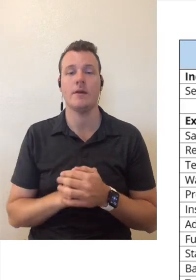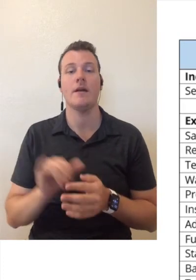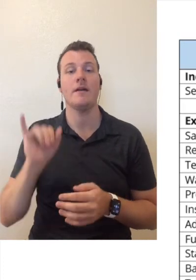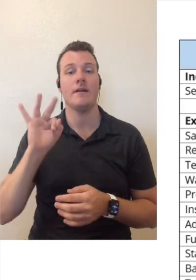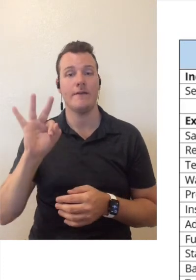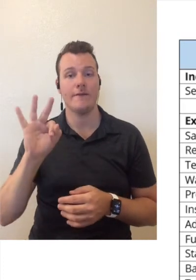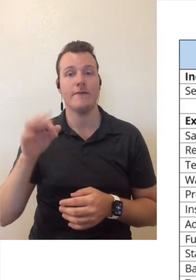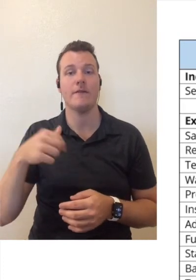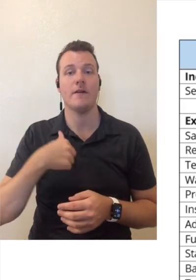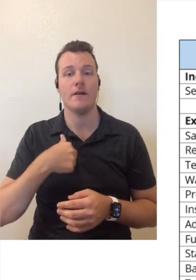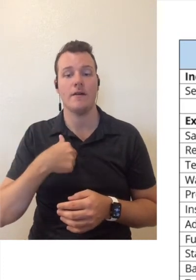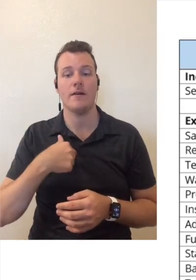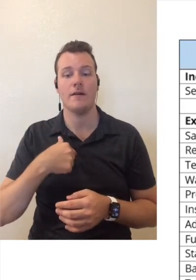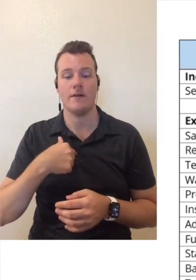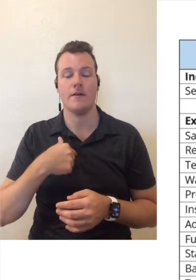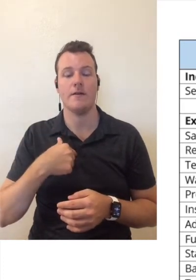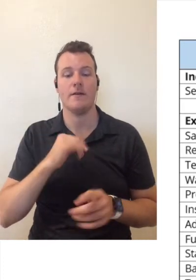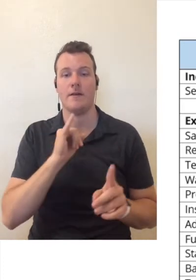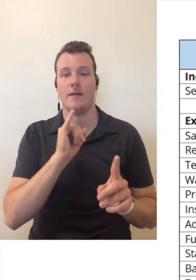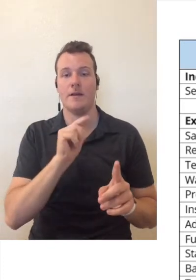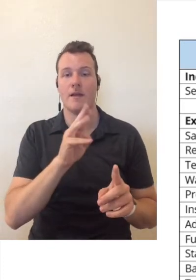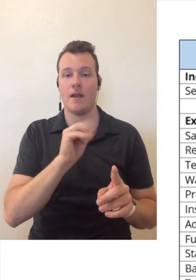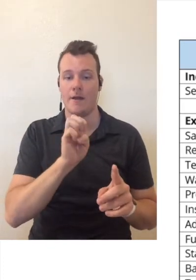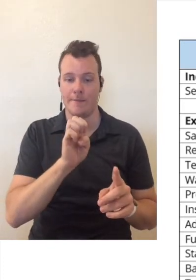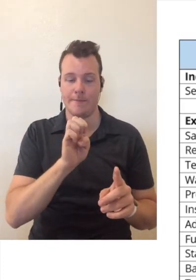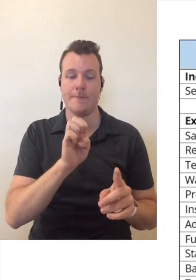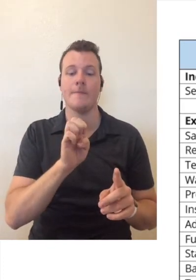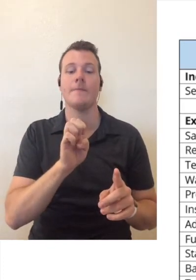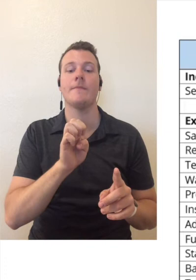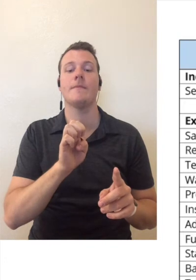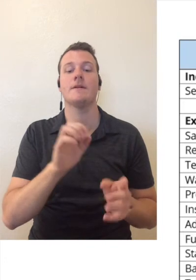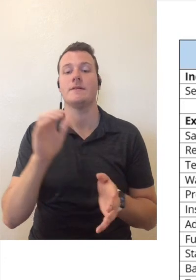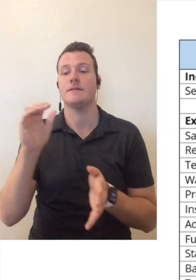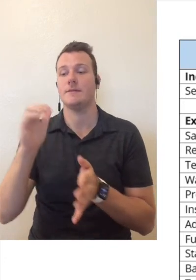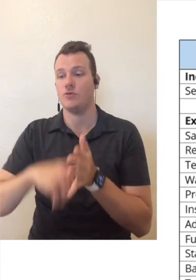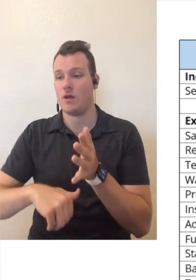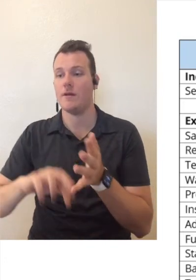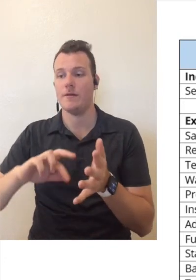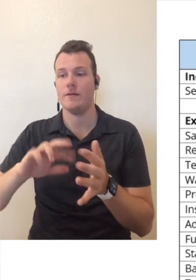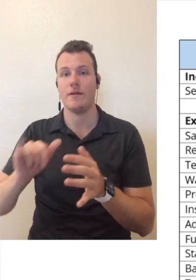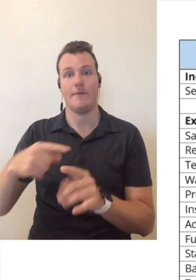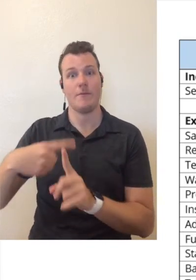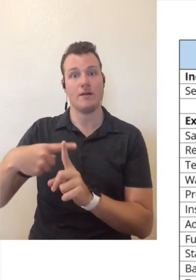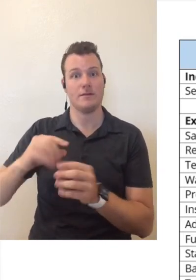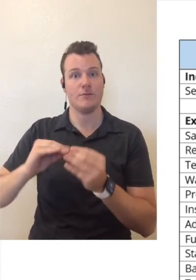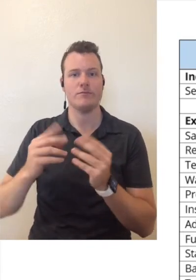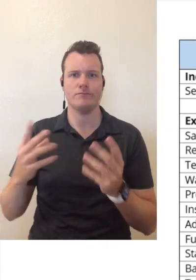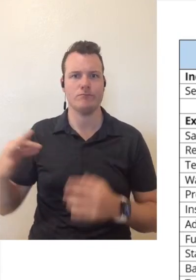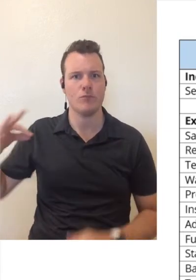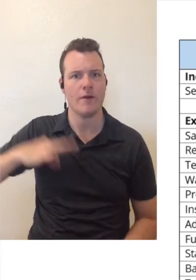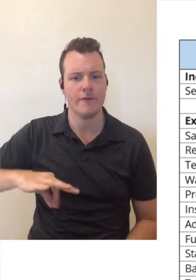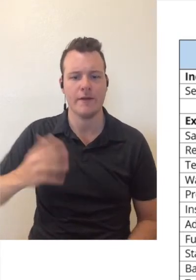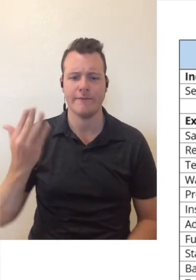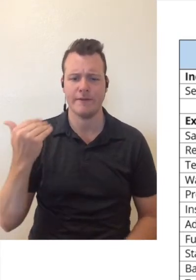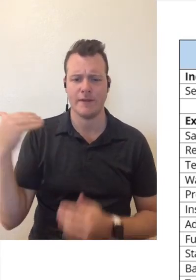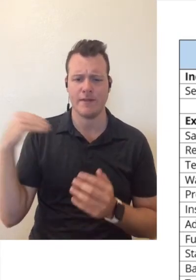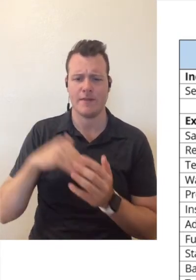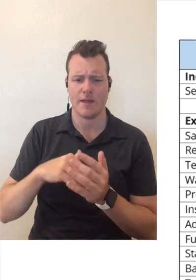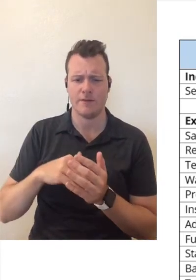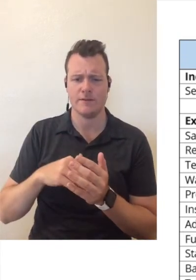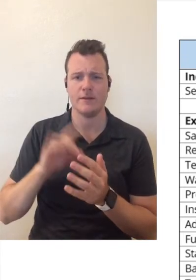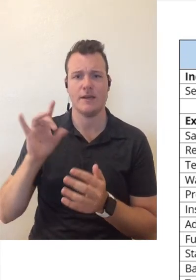$75,366. If I subtract the income from the expenses and I get a positive number, it means that I have a profit, and in this